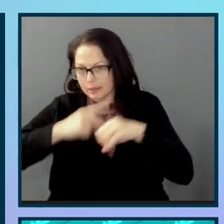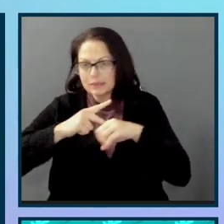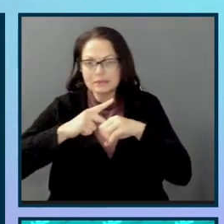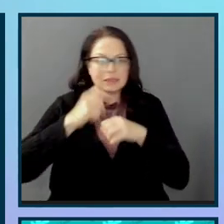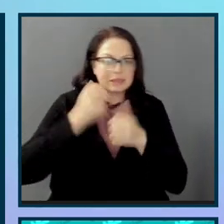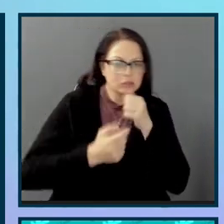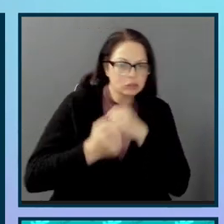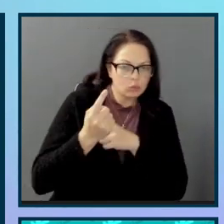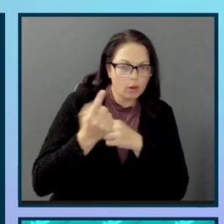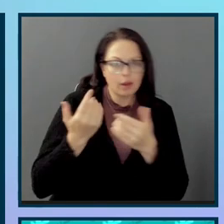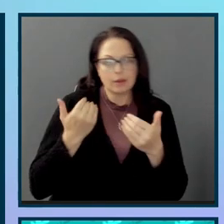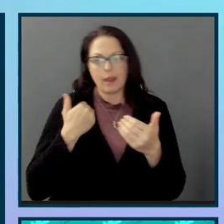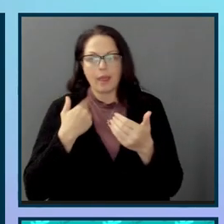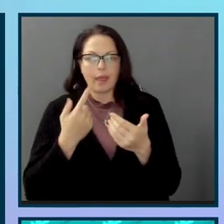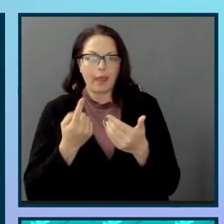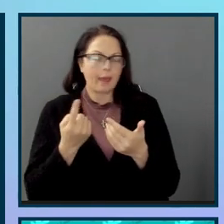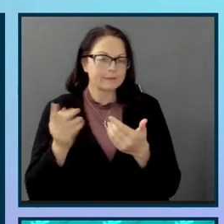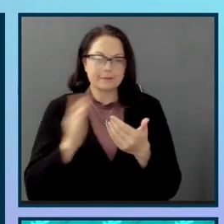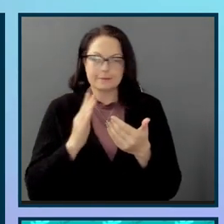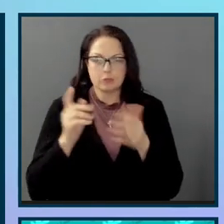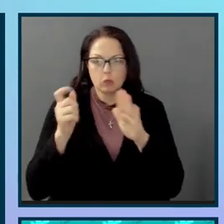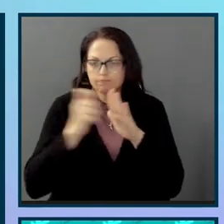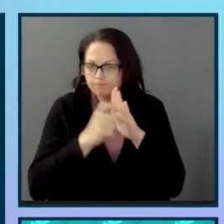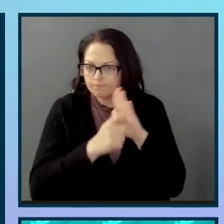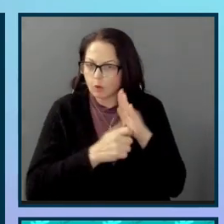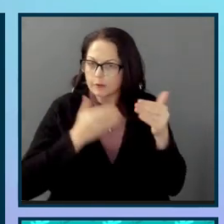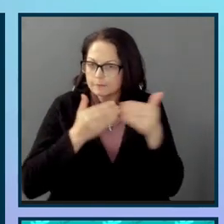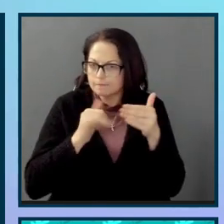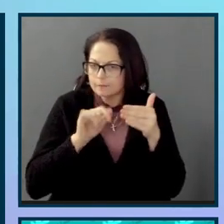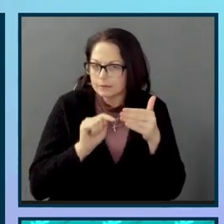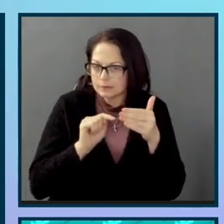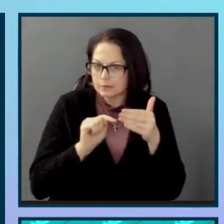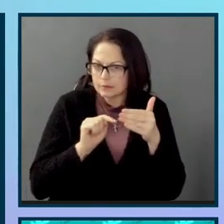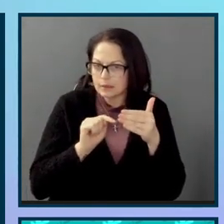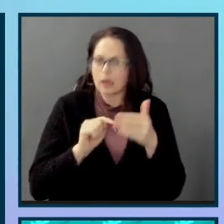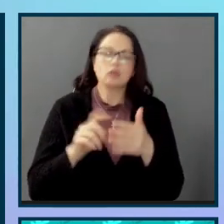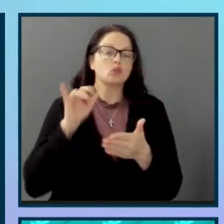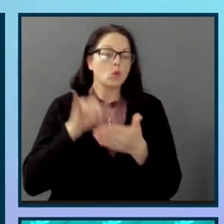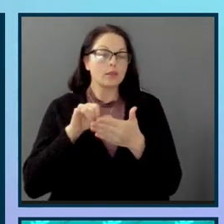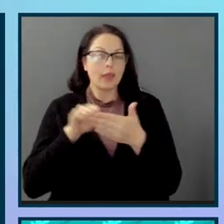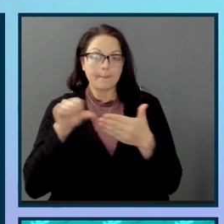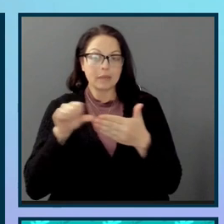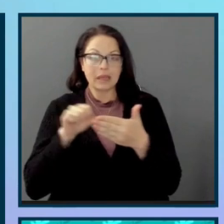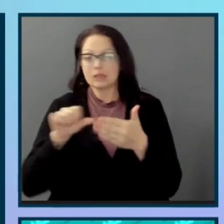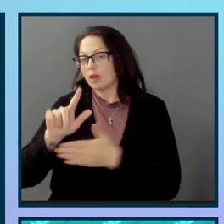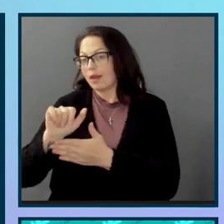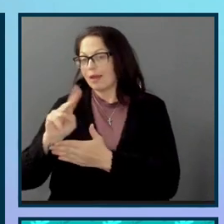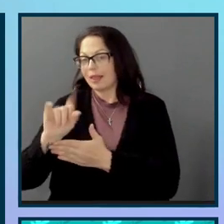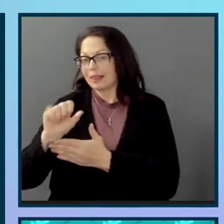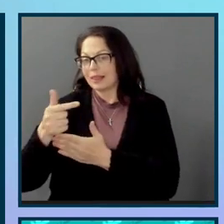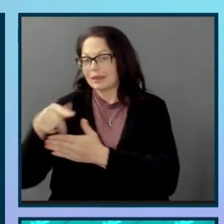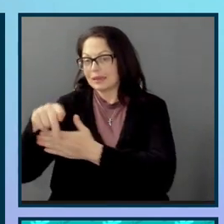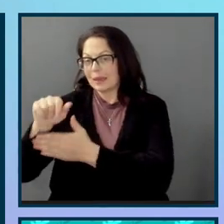writing somewhere near it, like Pressbox Shuttle or Jam Central. Essentially, the landing page is the main navigational menu. So